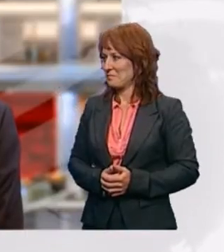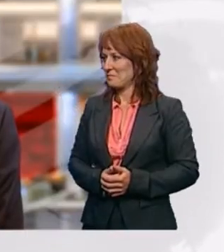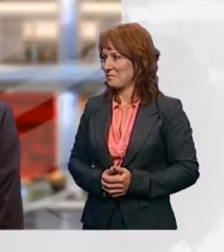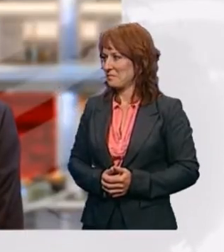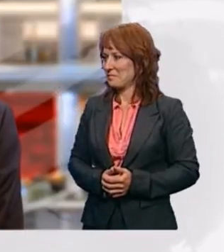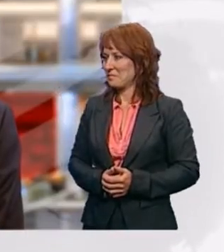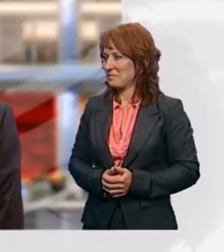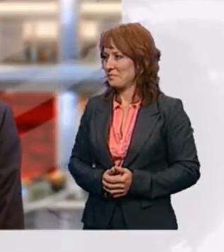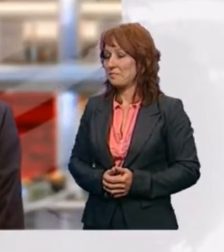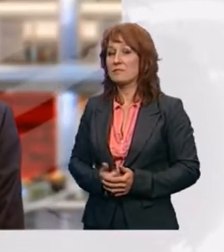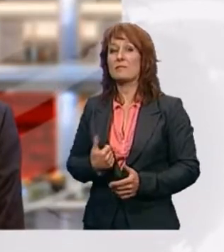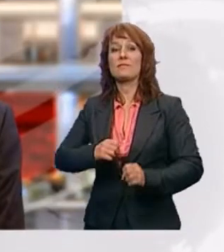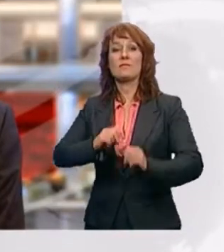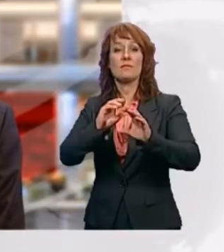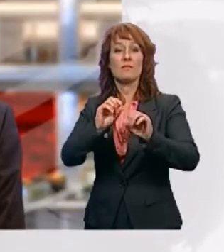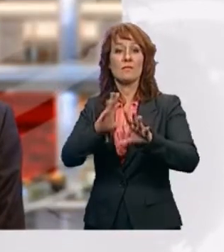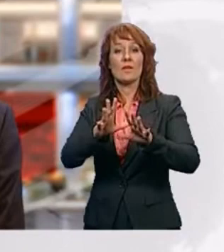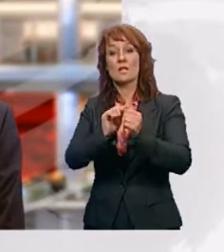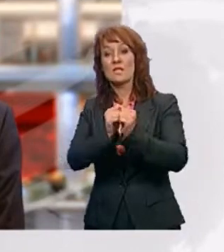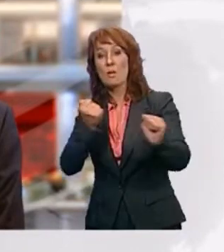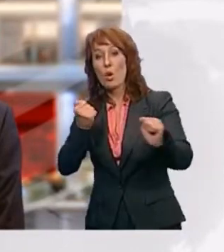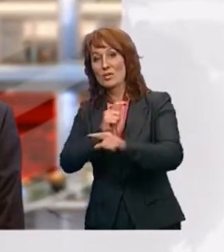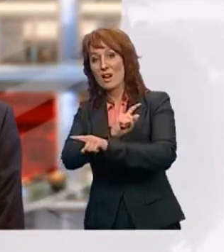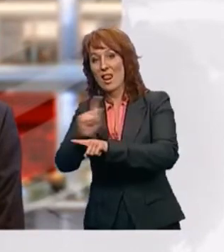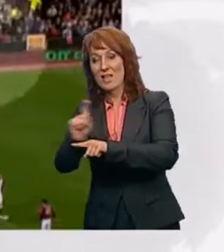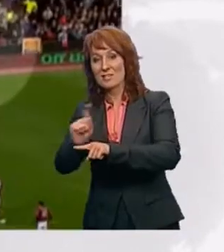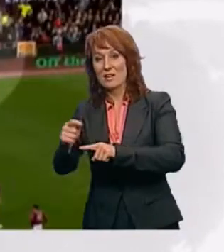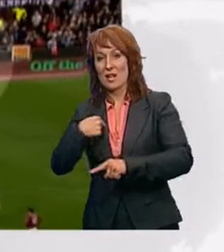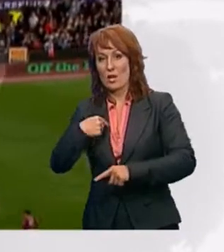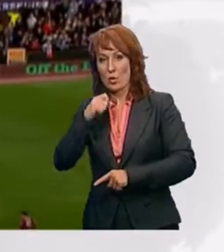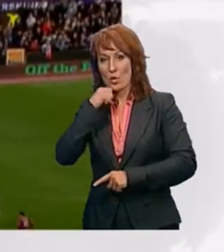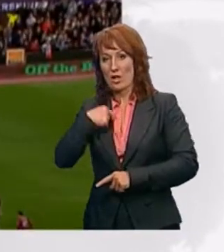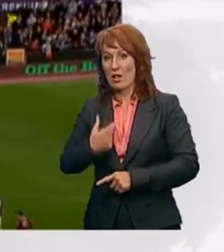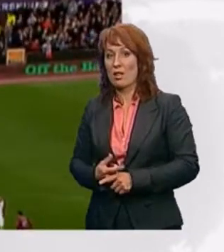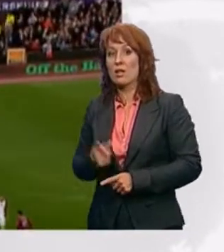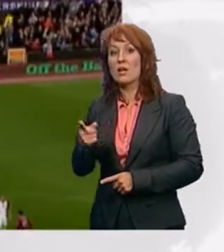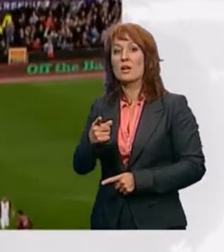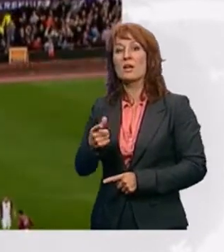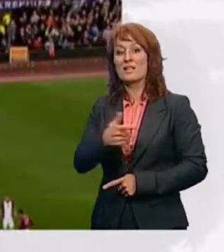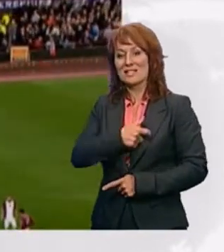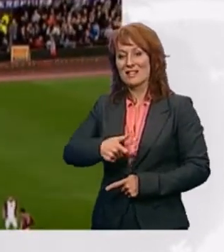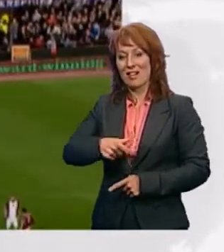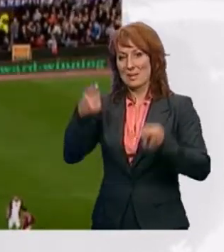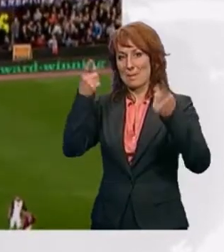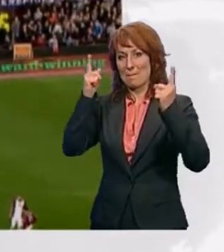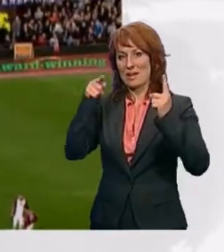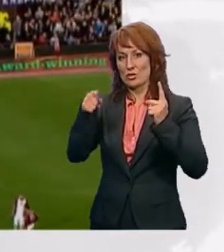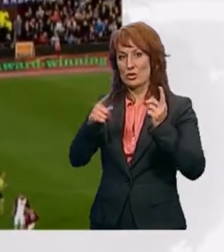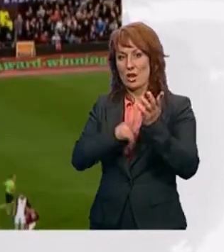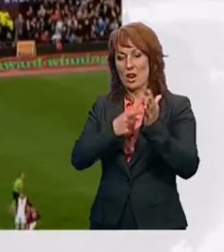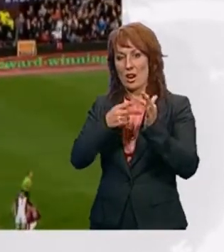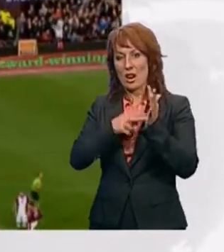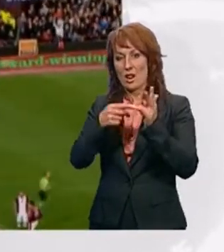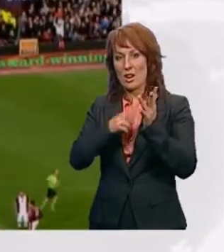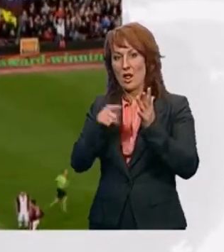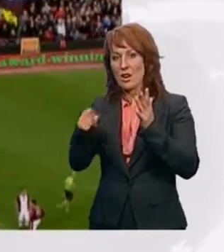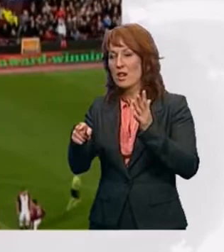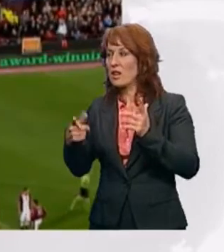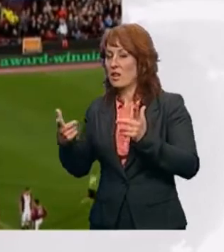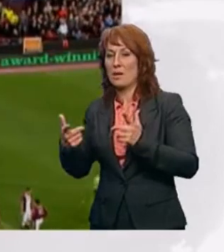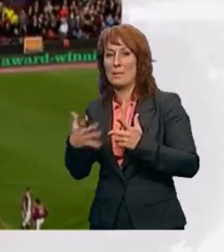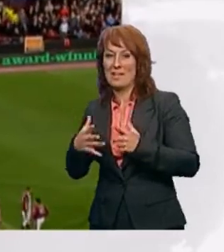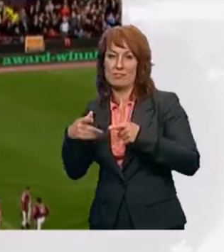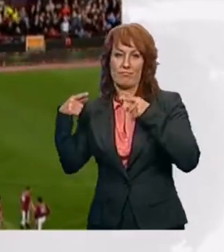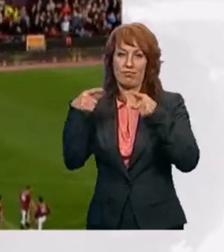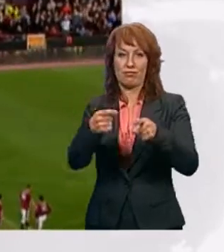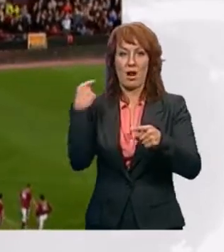And I'll be here with all the sports news later in the hour on the BBC News Channel as the Scottish Premier League title race is overshadowed by last